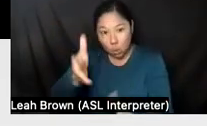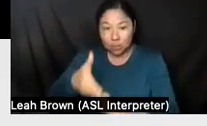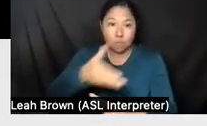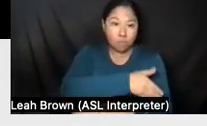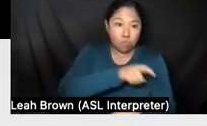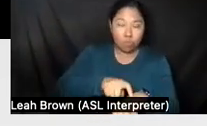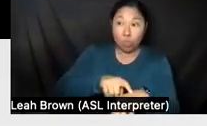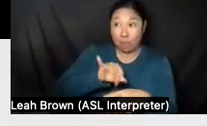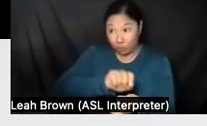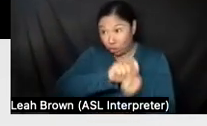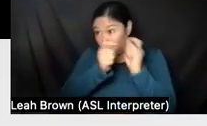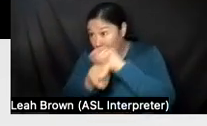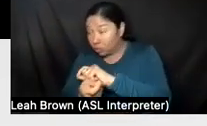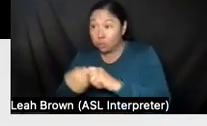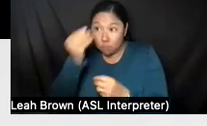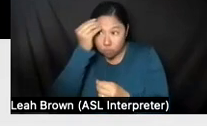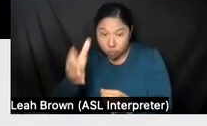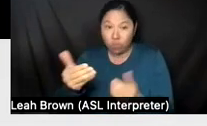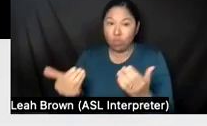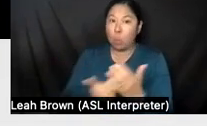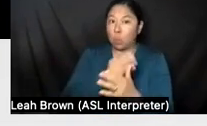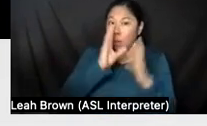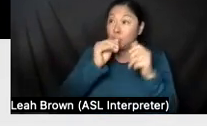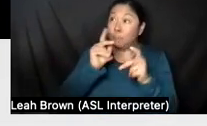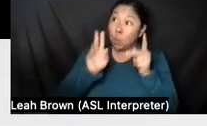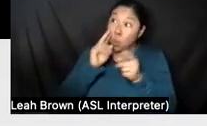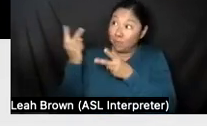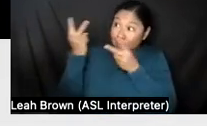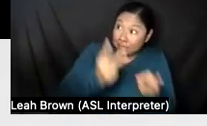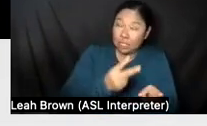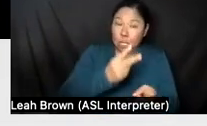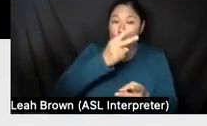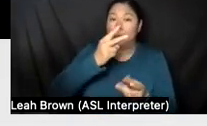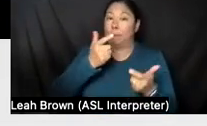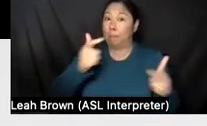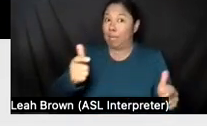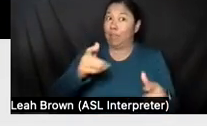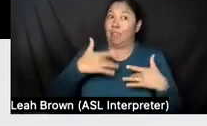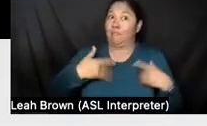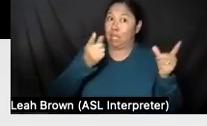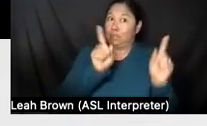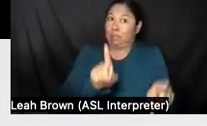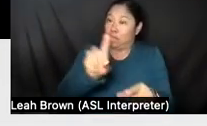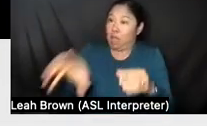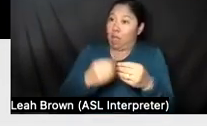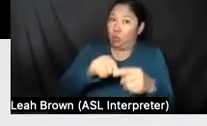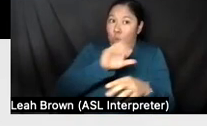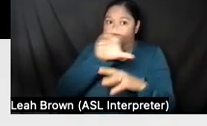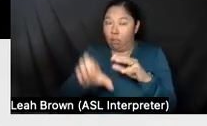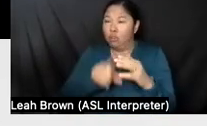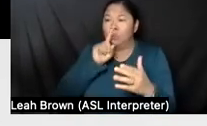new expectations, people visiting, et cetera, adding big events or changes to the calendar. Sometimes it's really helpful to give your